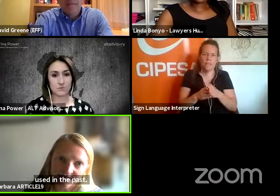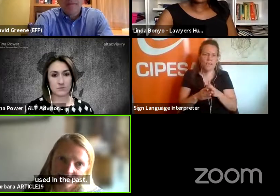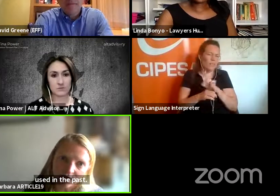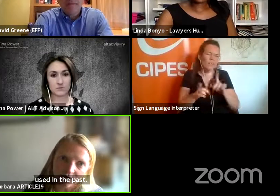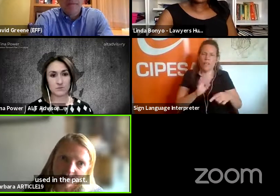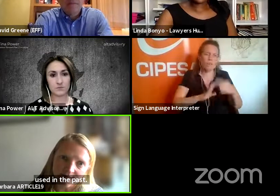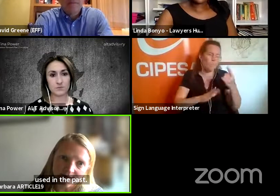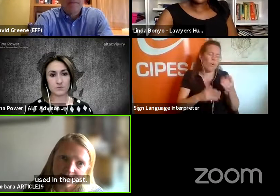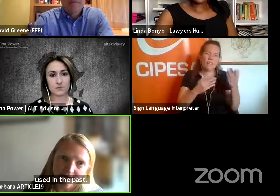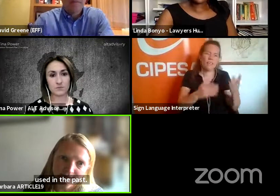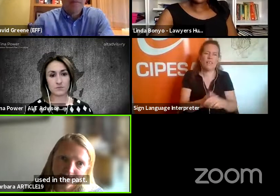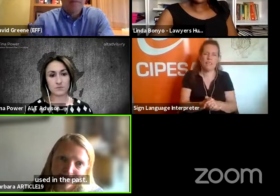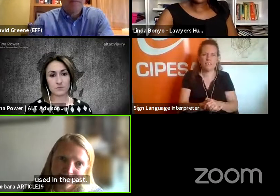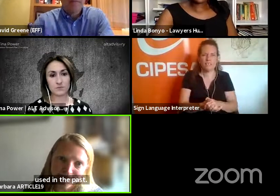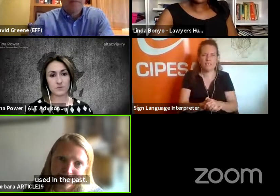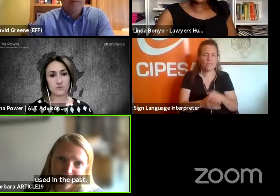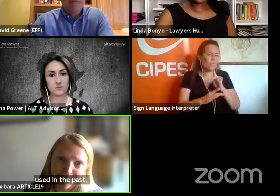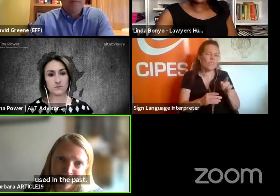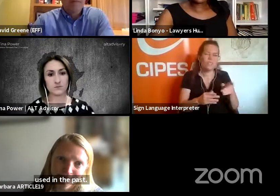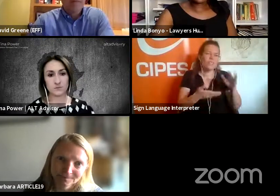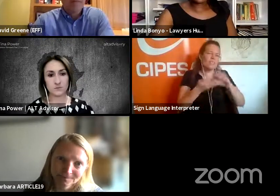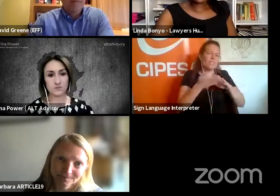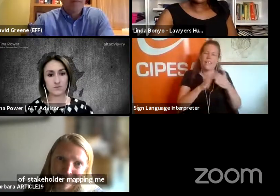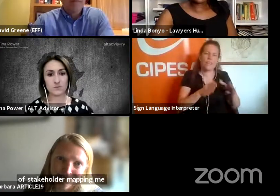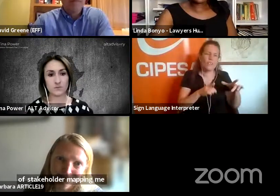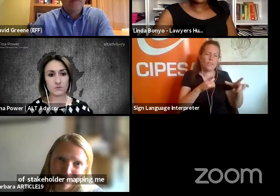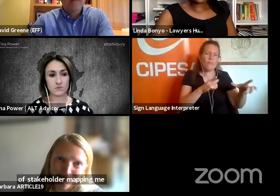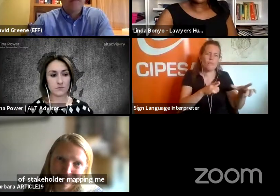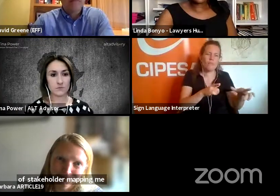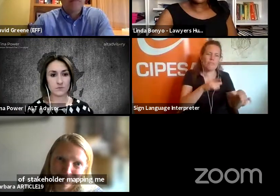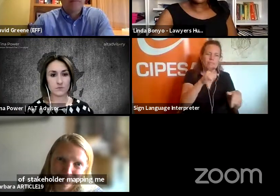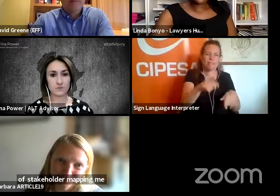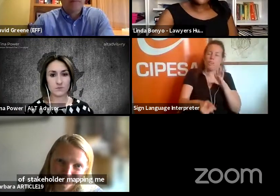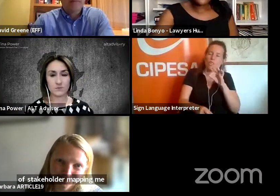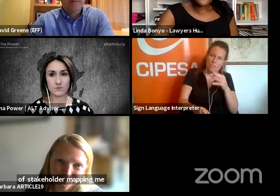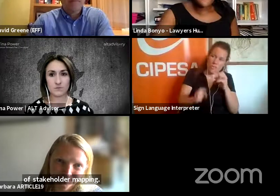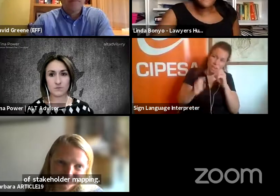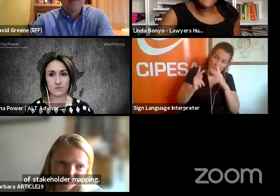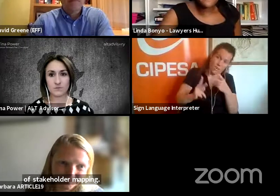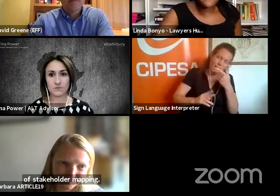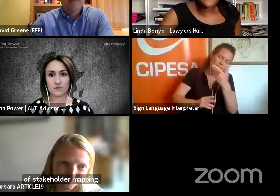terms of stakeholder mapping. All right, thank you.